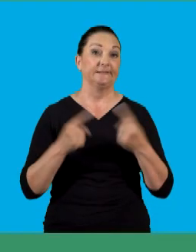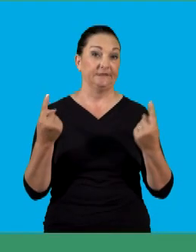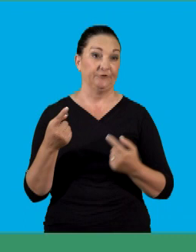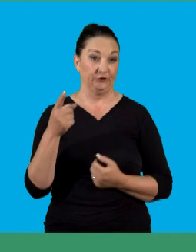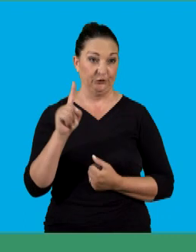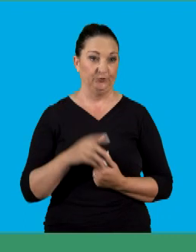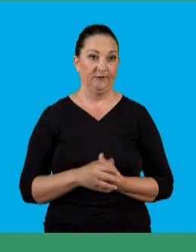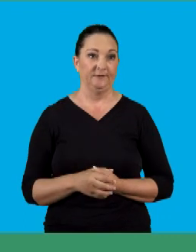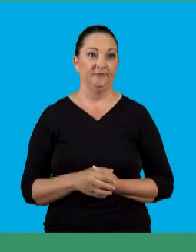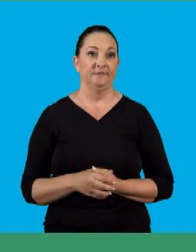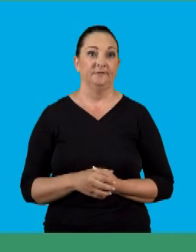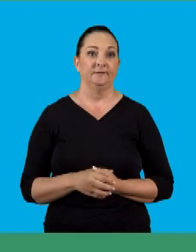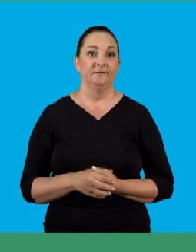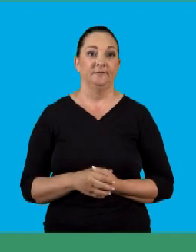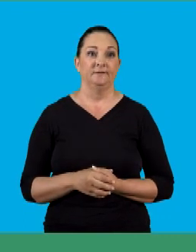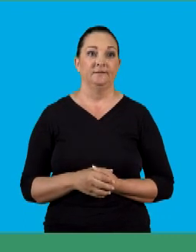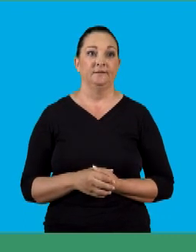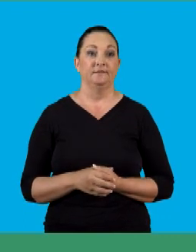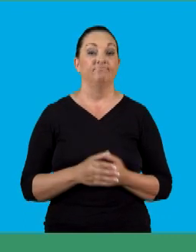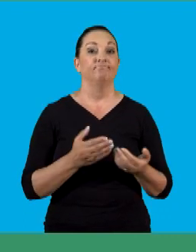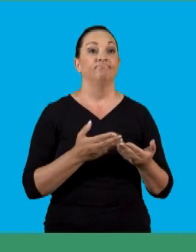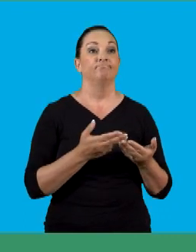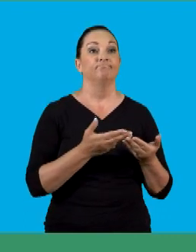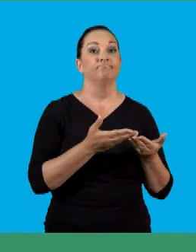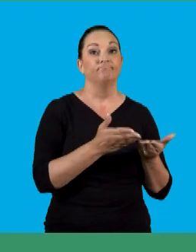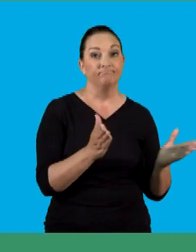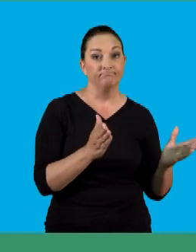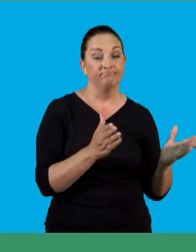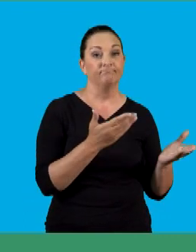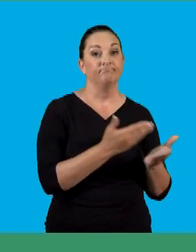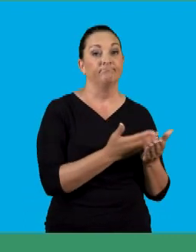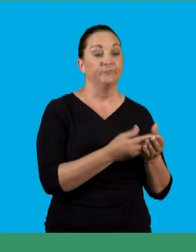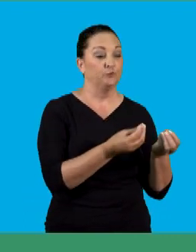Another difference is that the public sector provide public goods